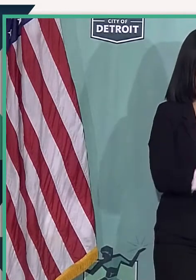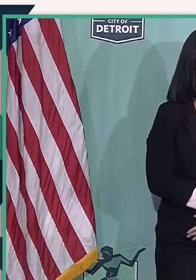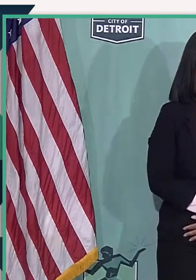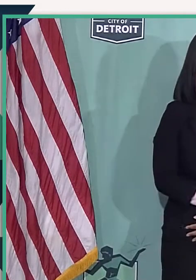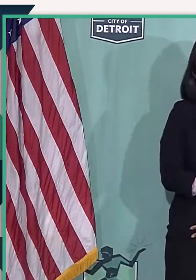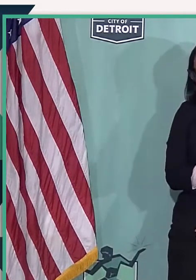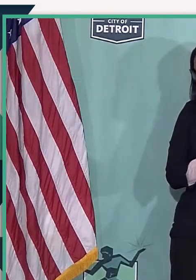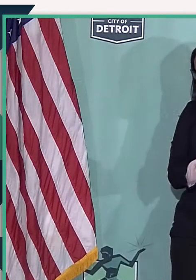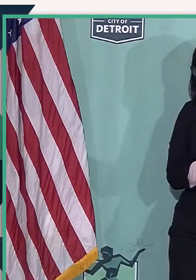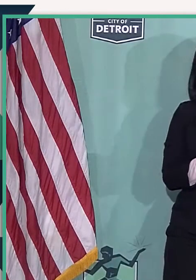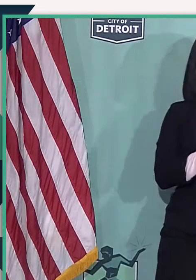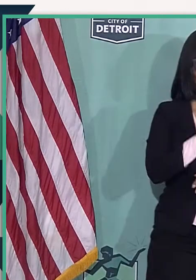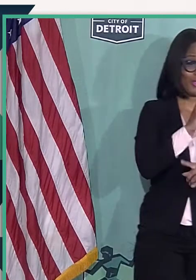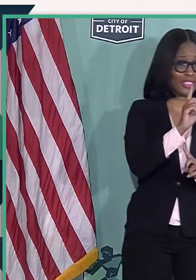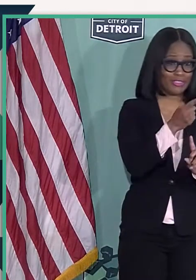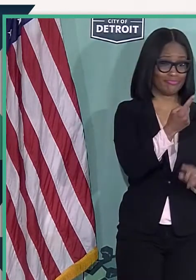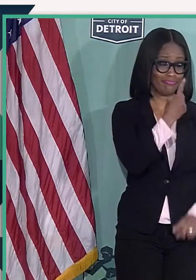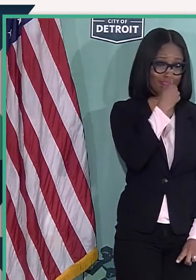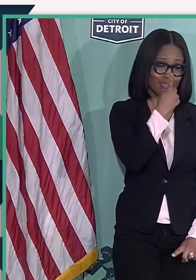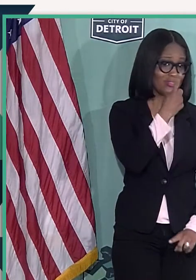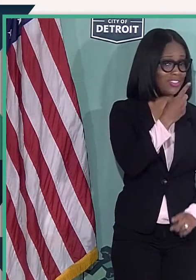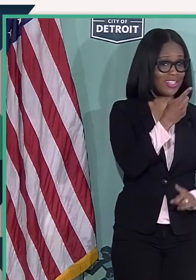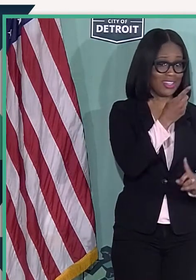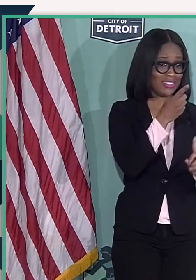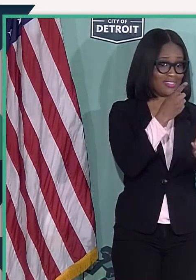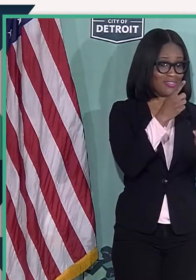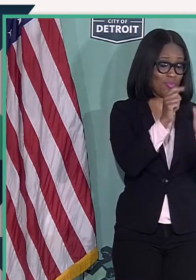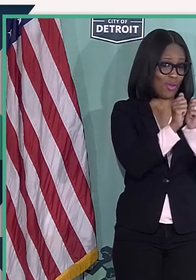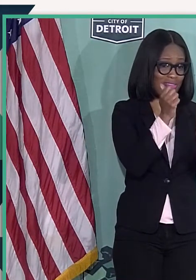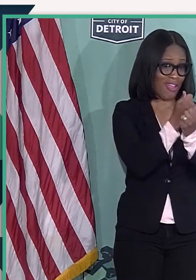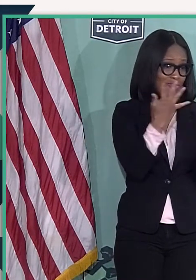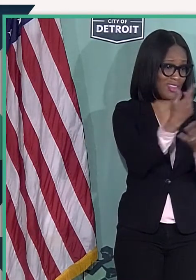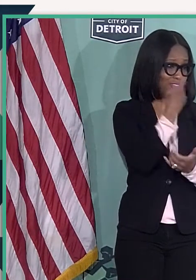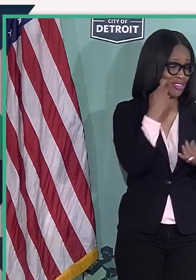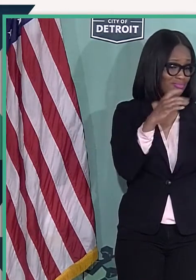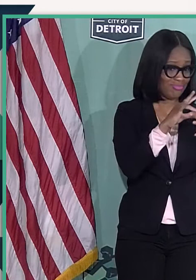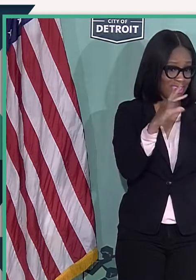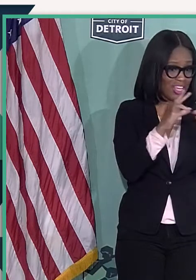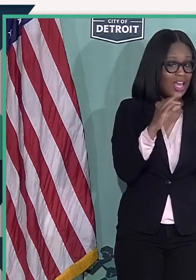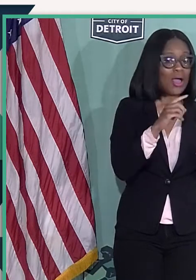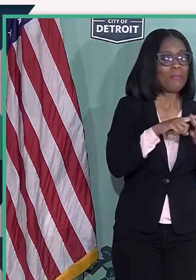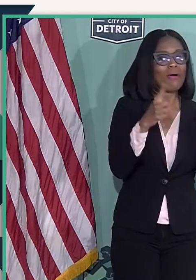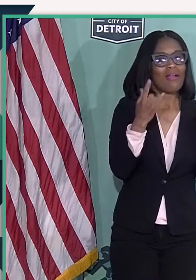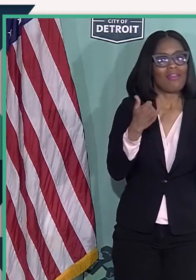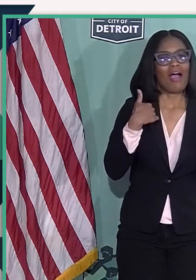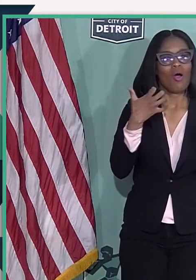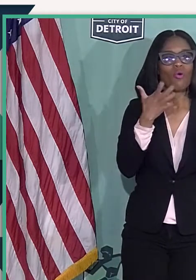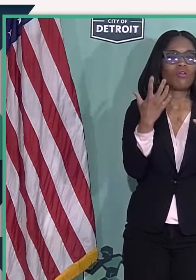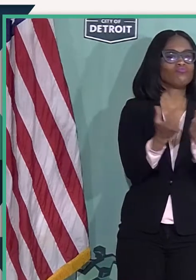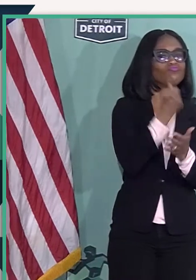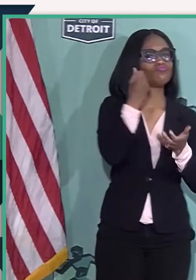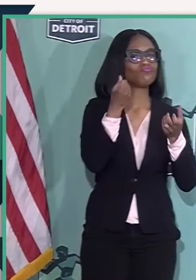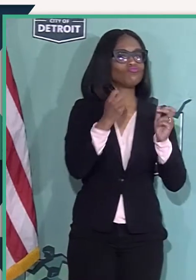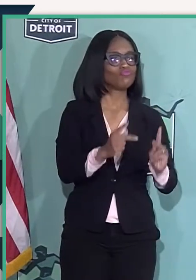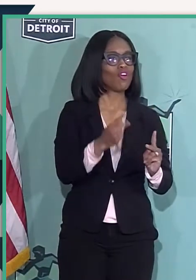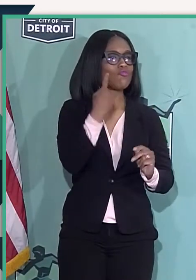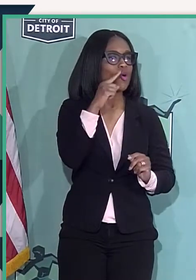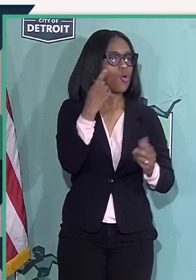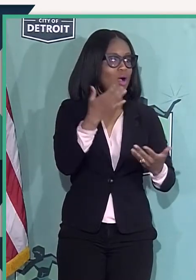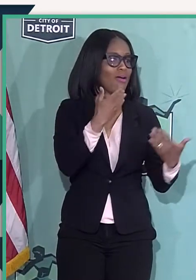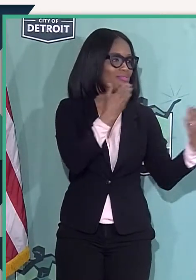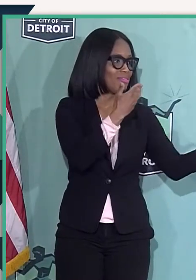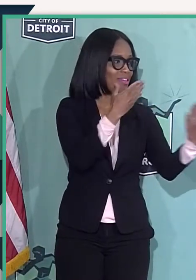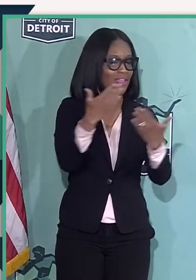pretty much hit the nail on the head on all of those fronts. I just want to take an opportunity to thank my colleagues, because if it